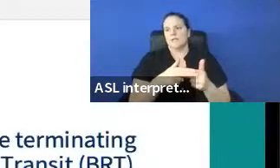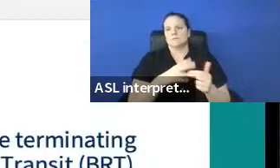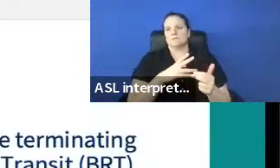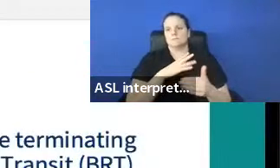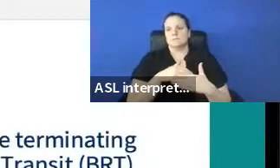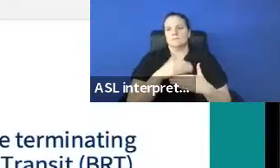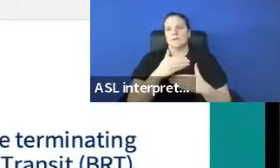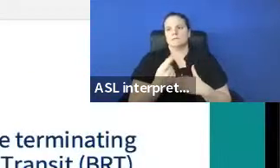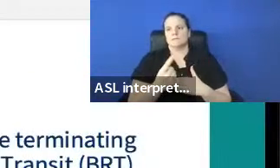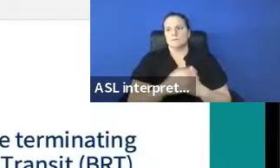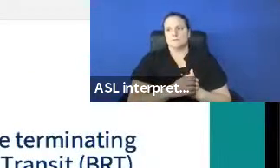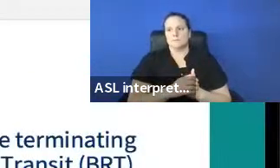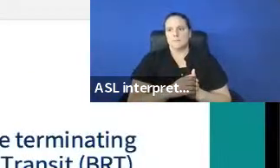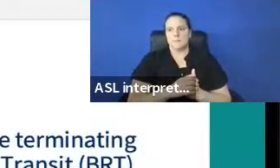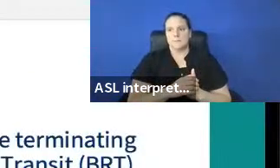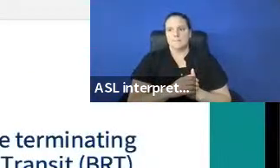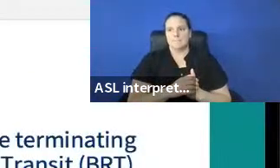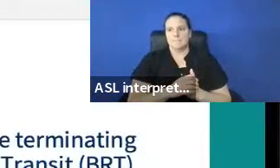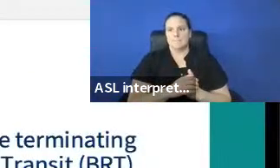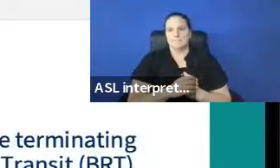slide.